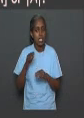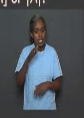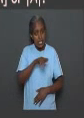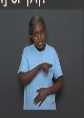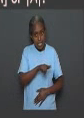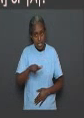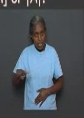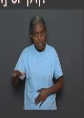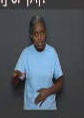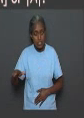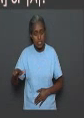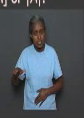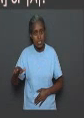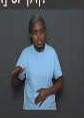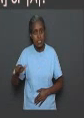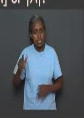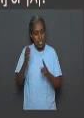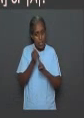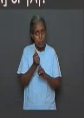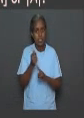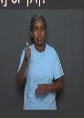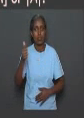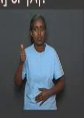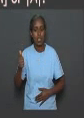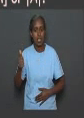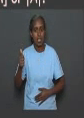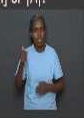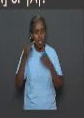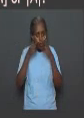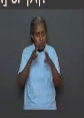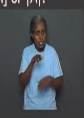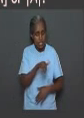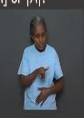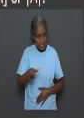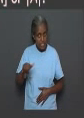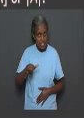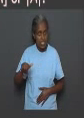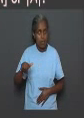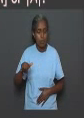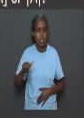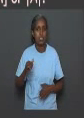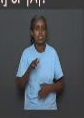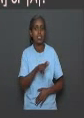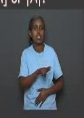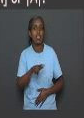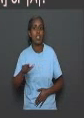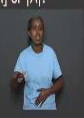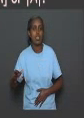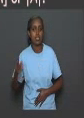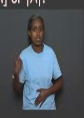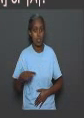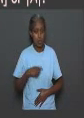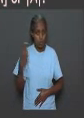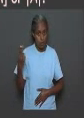lines encompassing the A look the same as the lines we